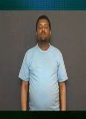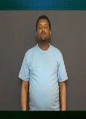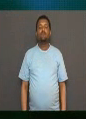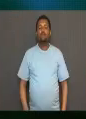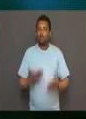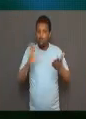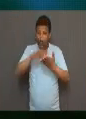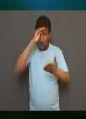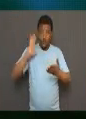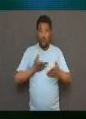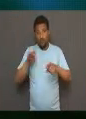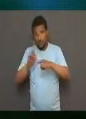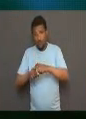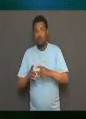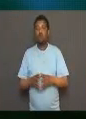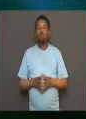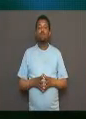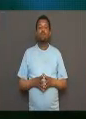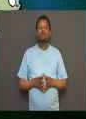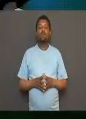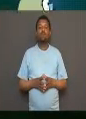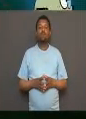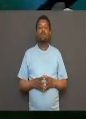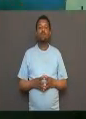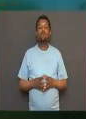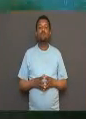Let's get back to our lesson.